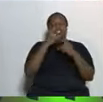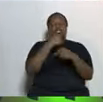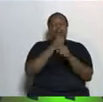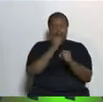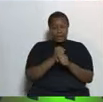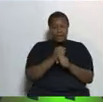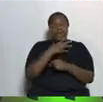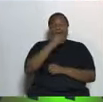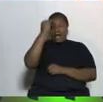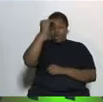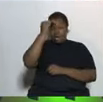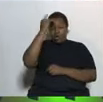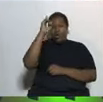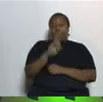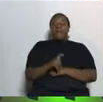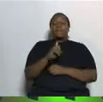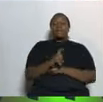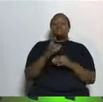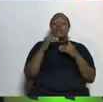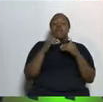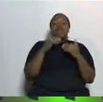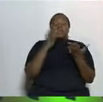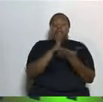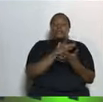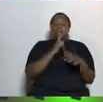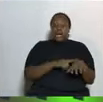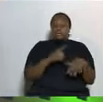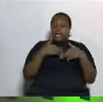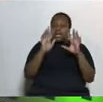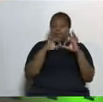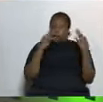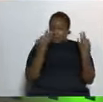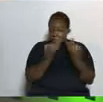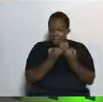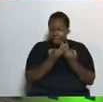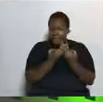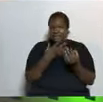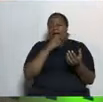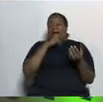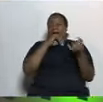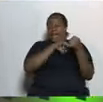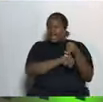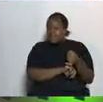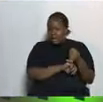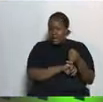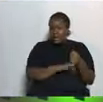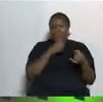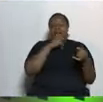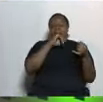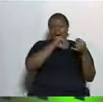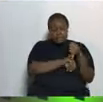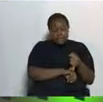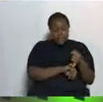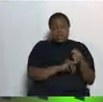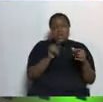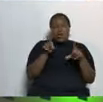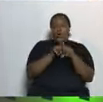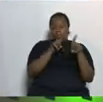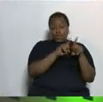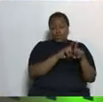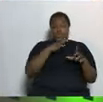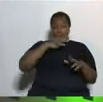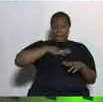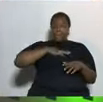may have to step out from a family. Wives are stepping out from their husbands. Husbands are stepping out from their wives. My father